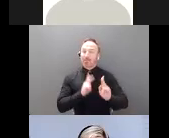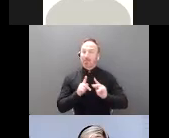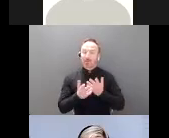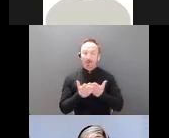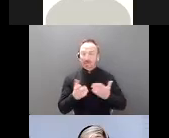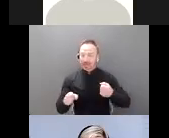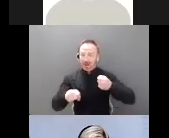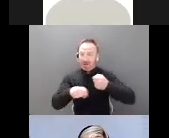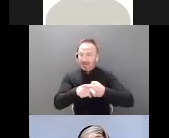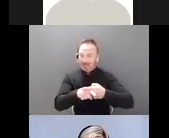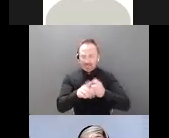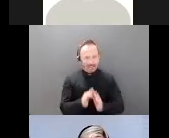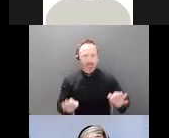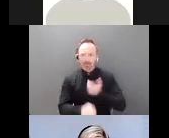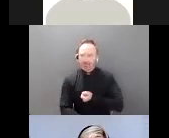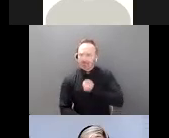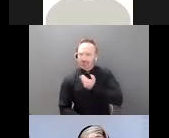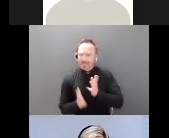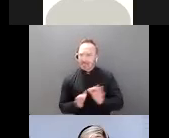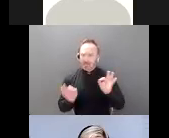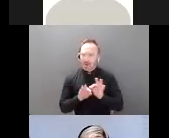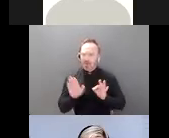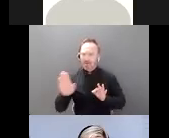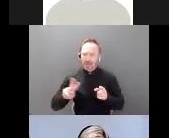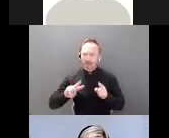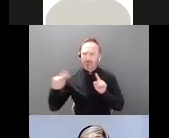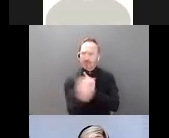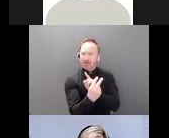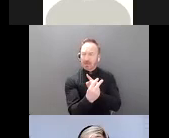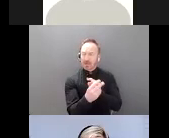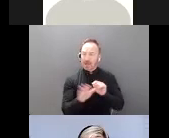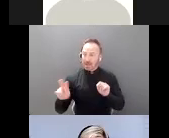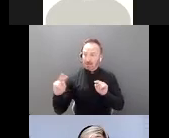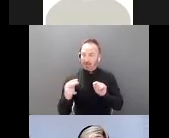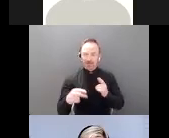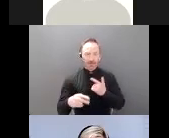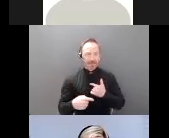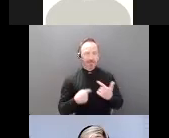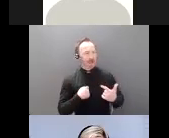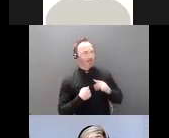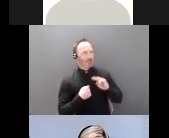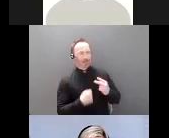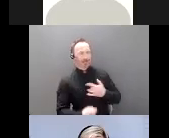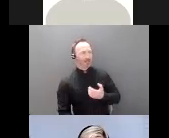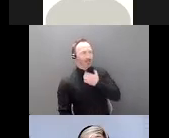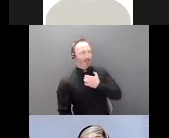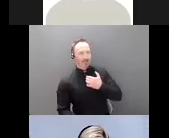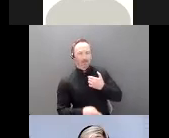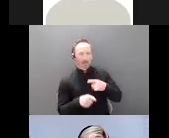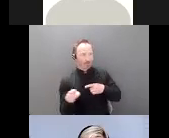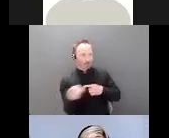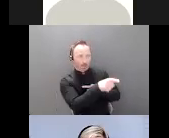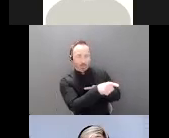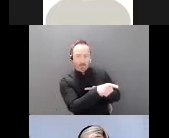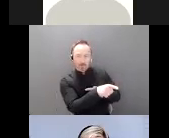them, right? And how they perceive to be threatened by what matters to others, right? And the goal is for